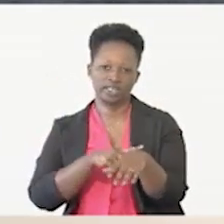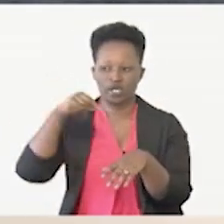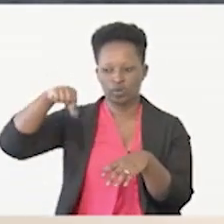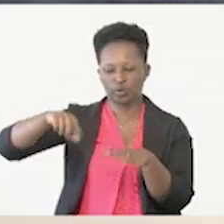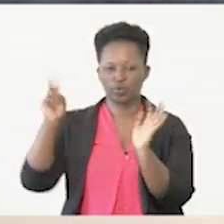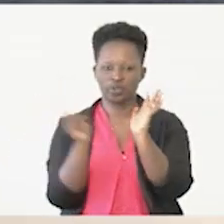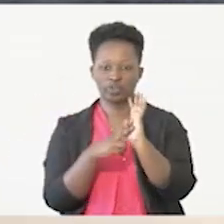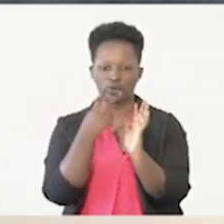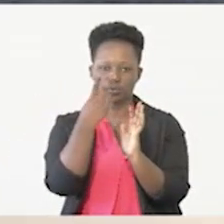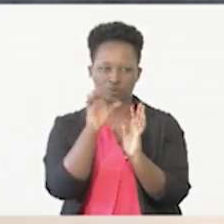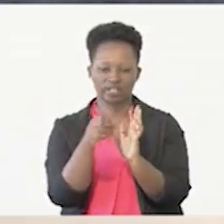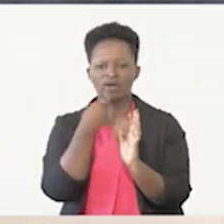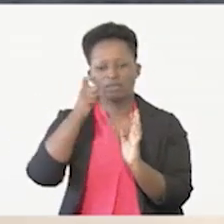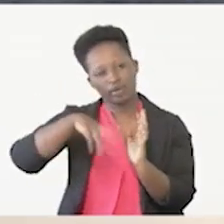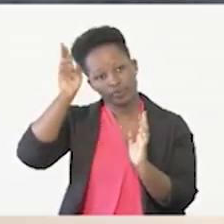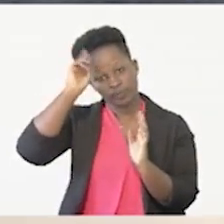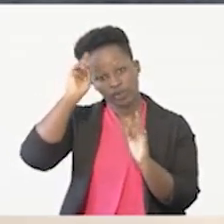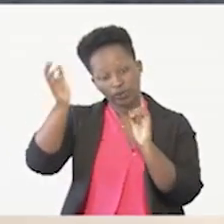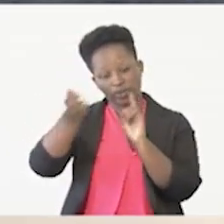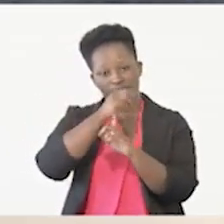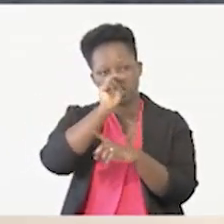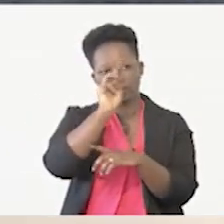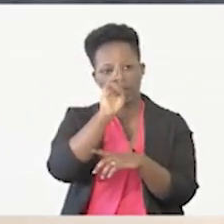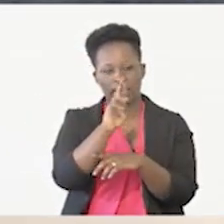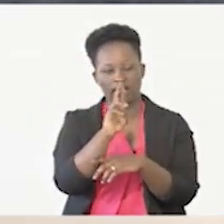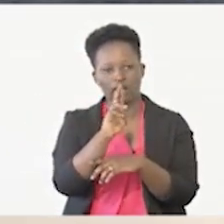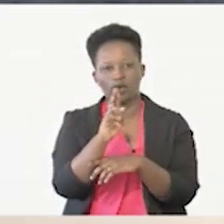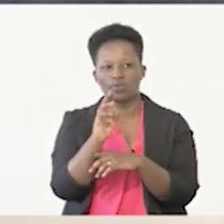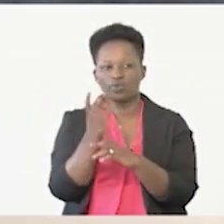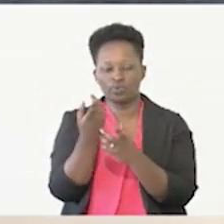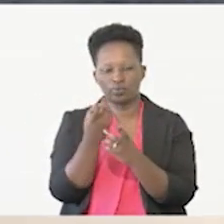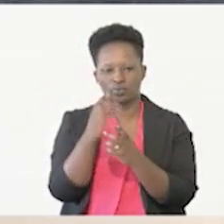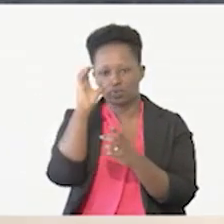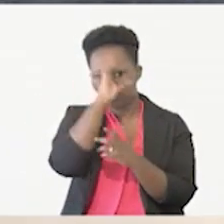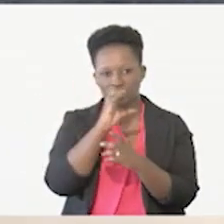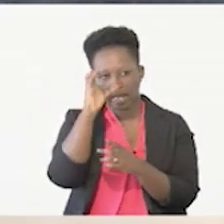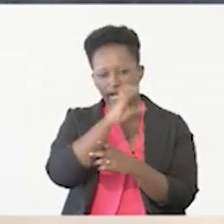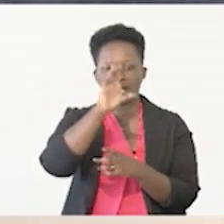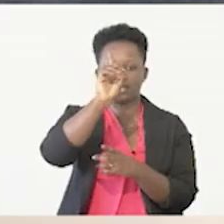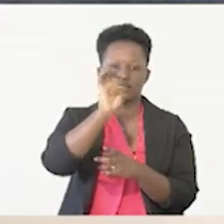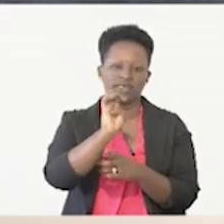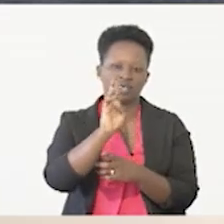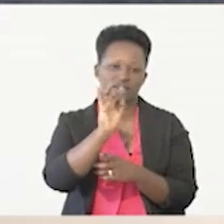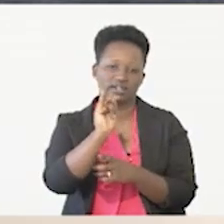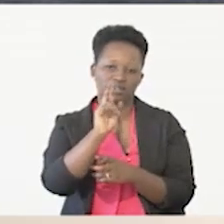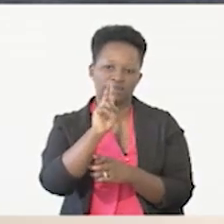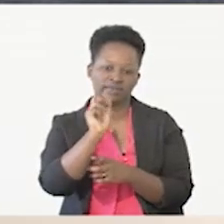that to get marginal revenue, you differentiate or you find the derivative of total revenue function. Total